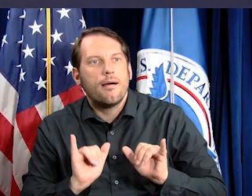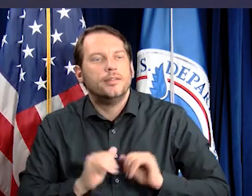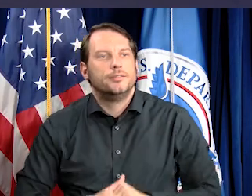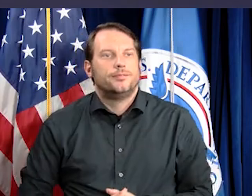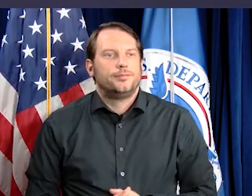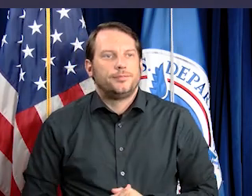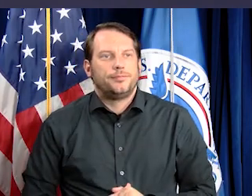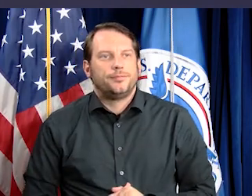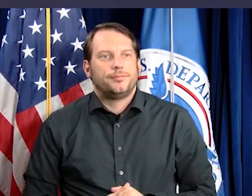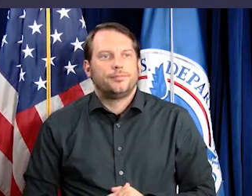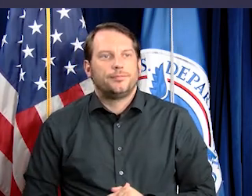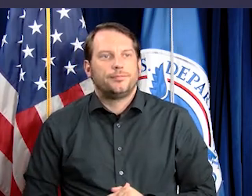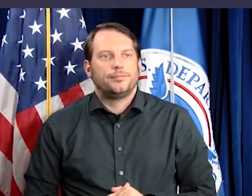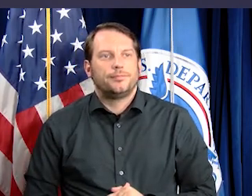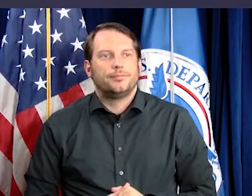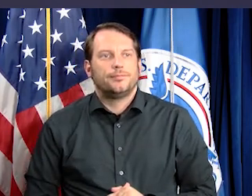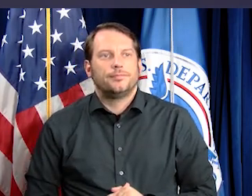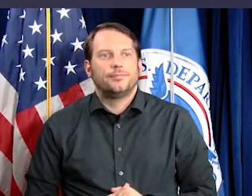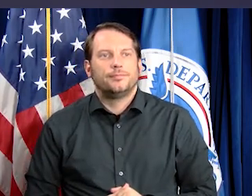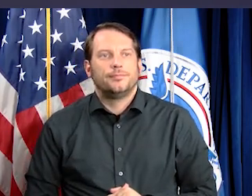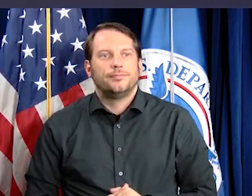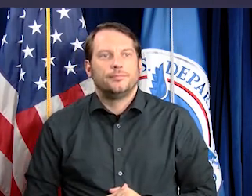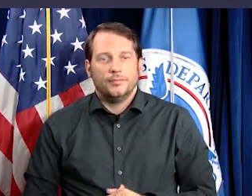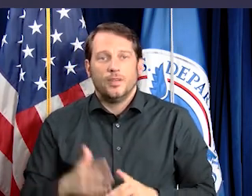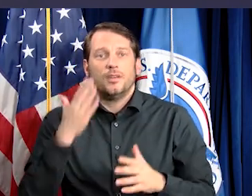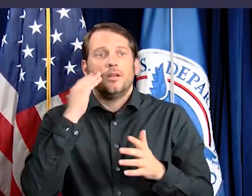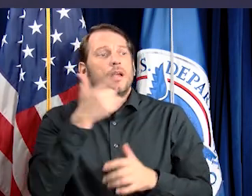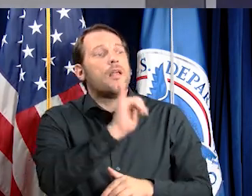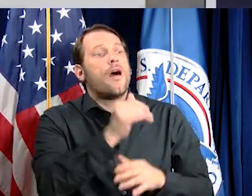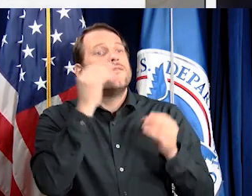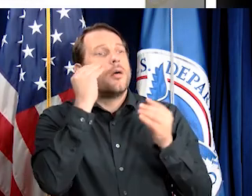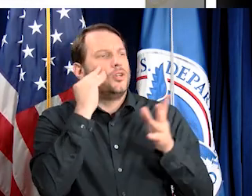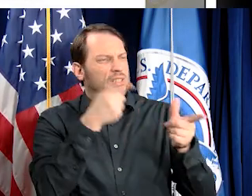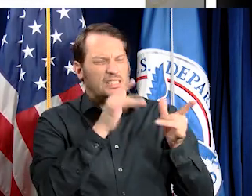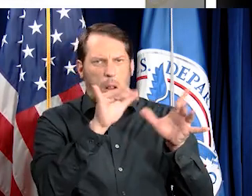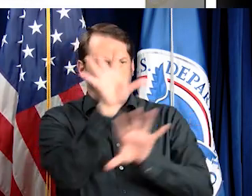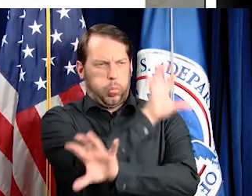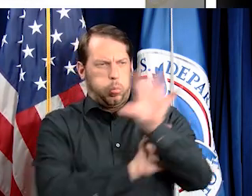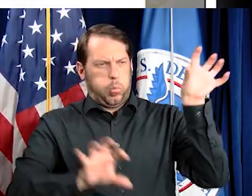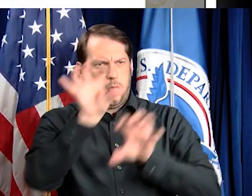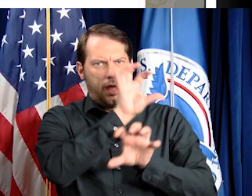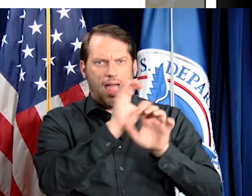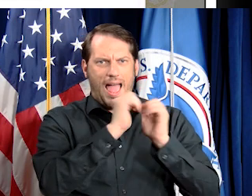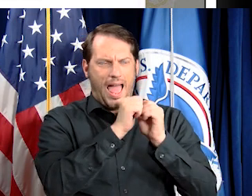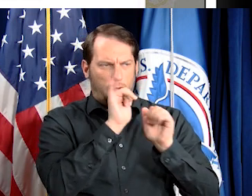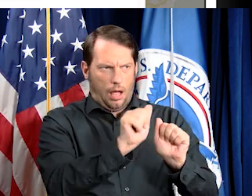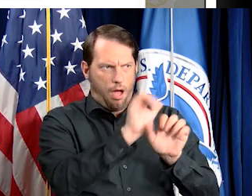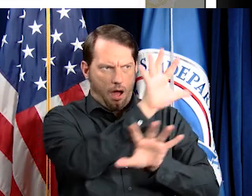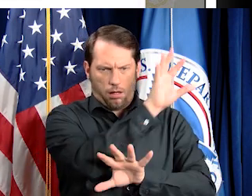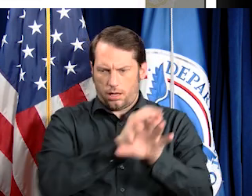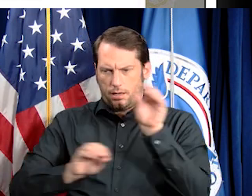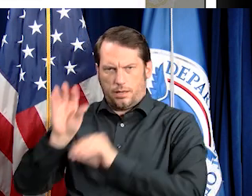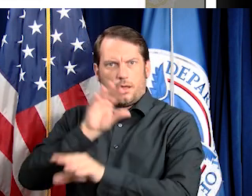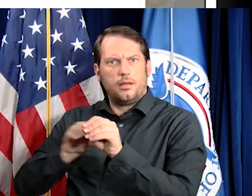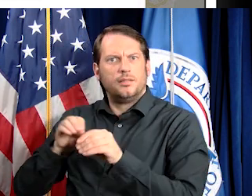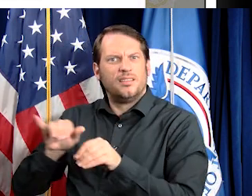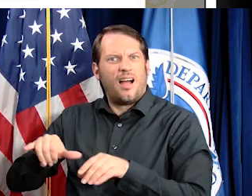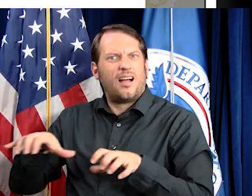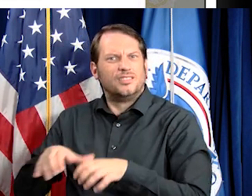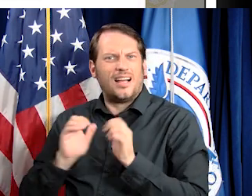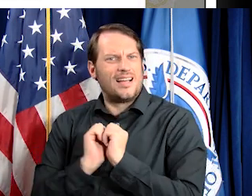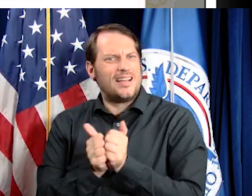how do we take this unstructured data and make it more actionable? So in 2009 to